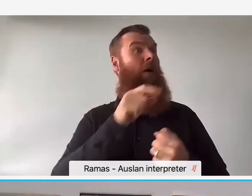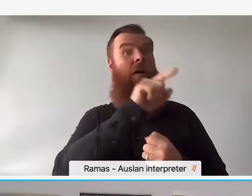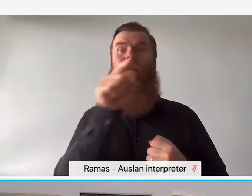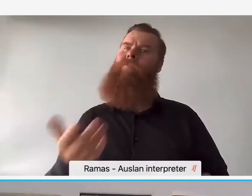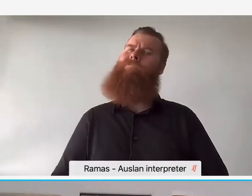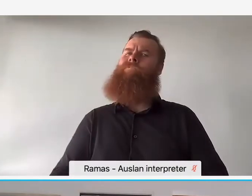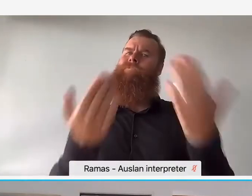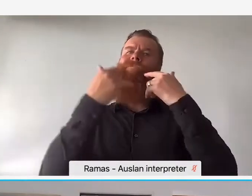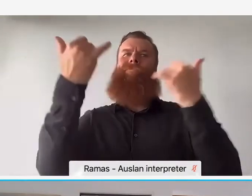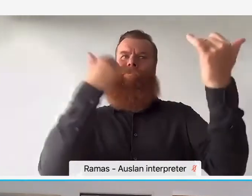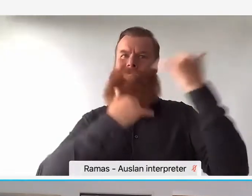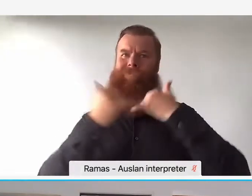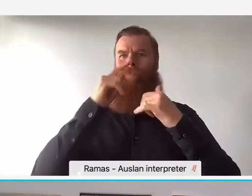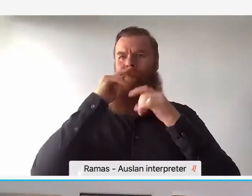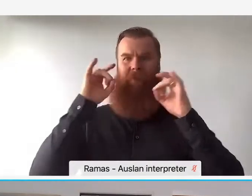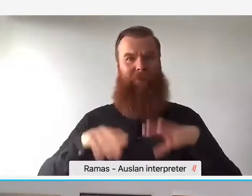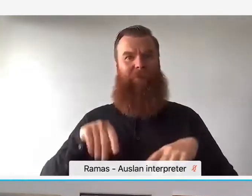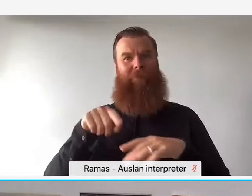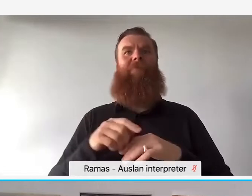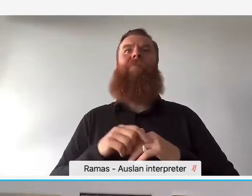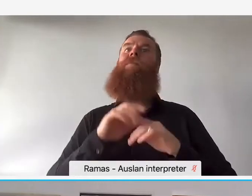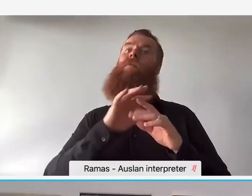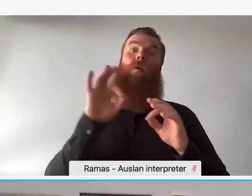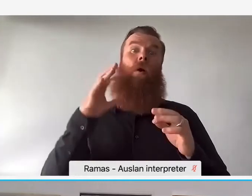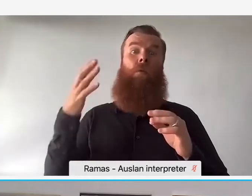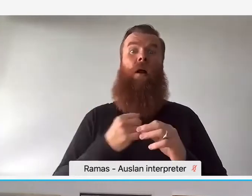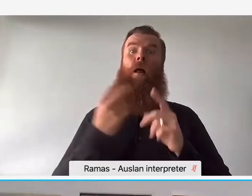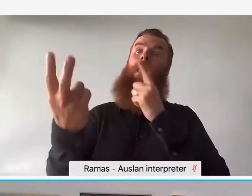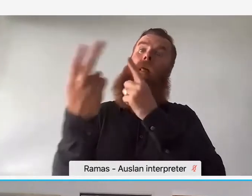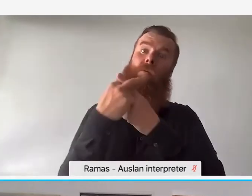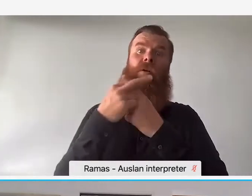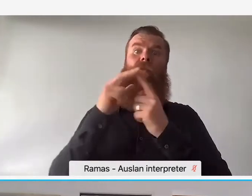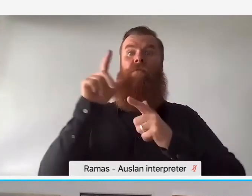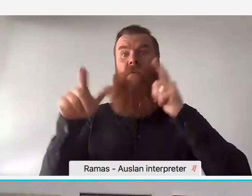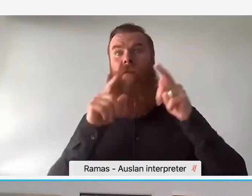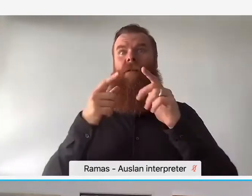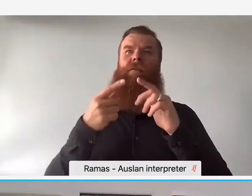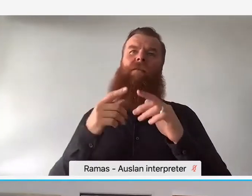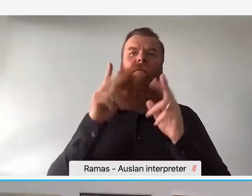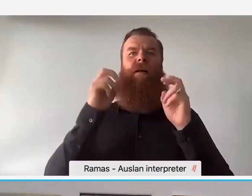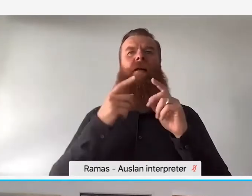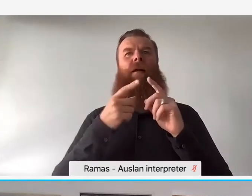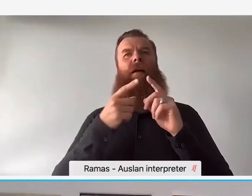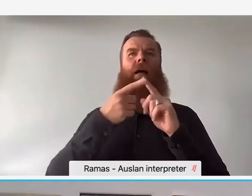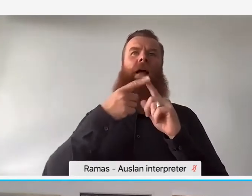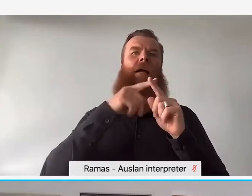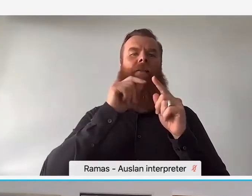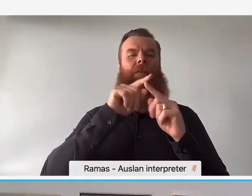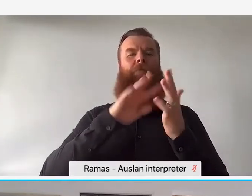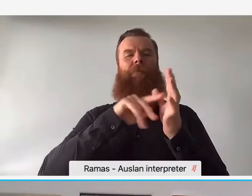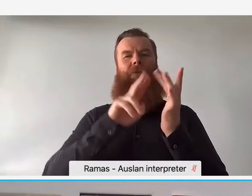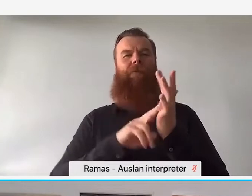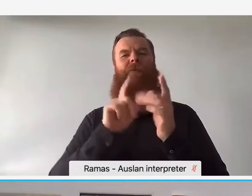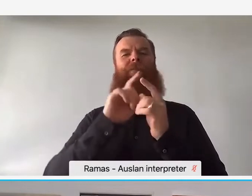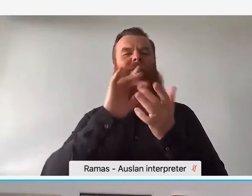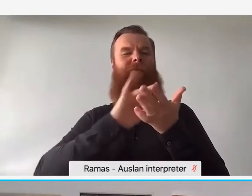without having to apply for a travel exemption. And that will help many businesses who are struggling for